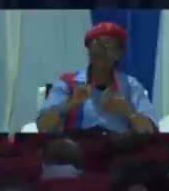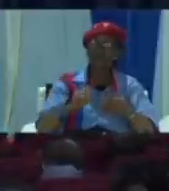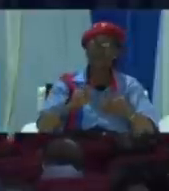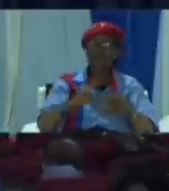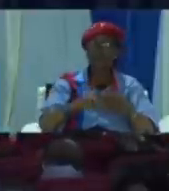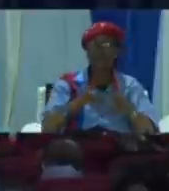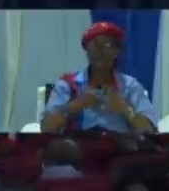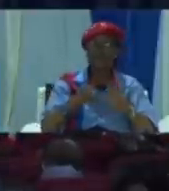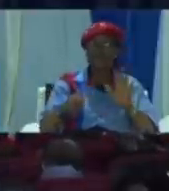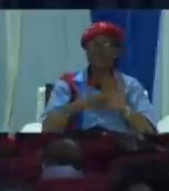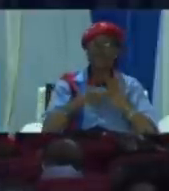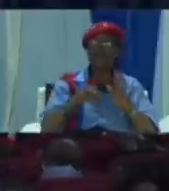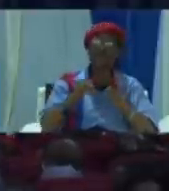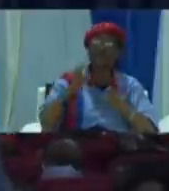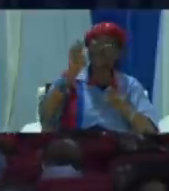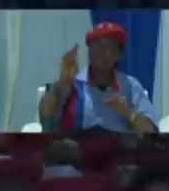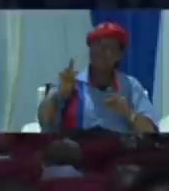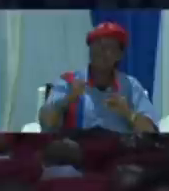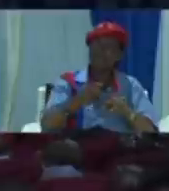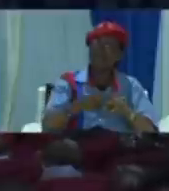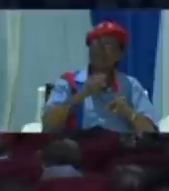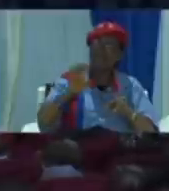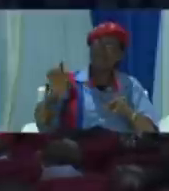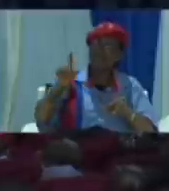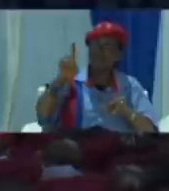Revelation 7 from verse 4 to